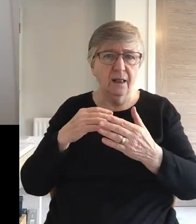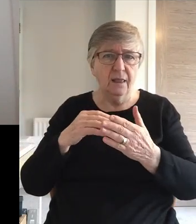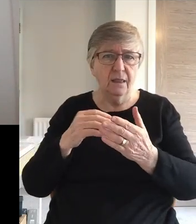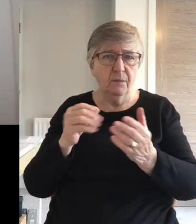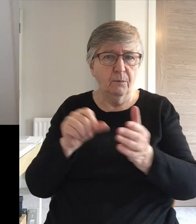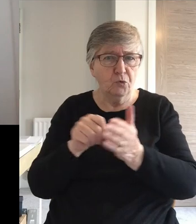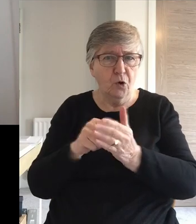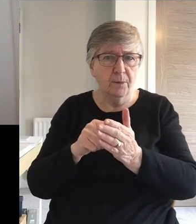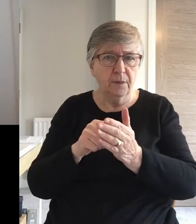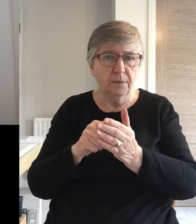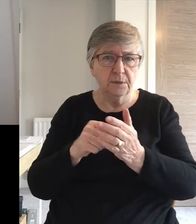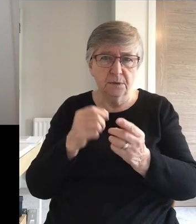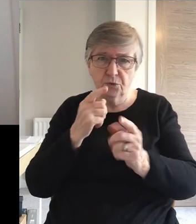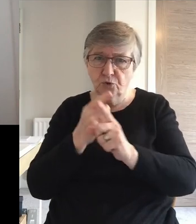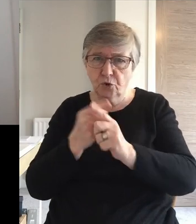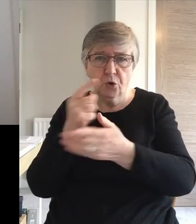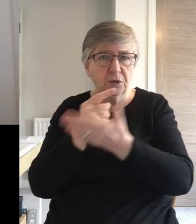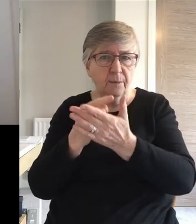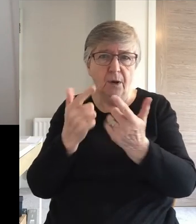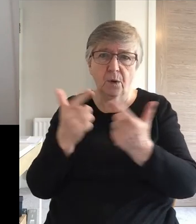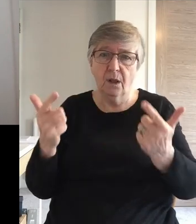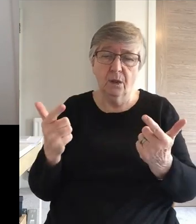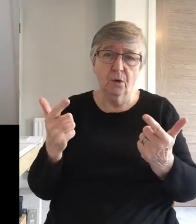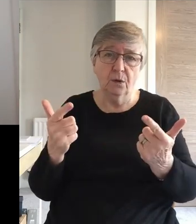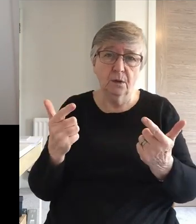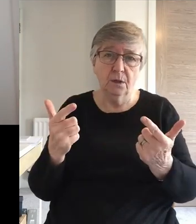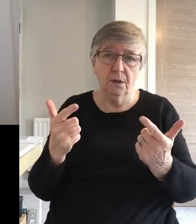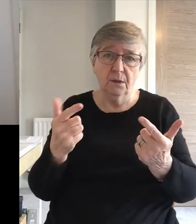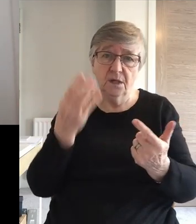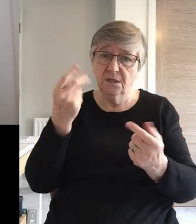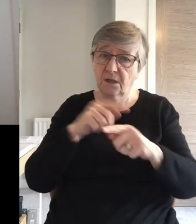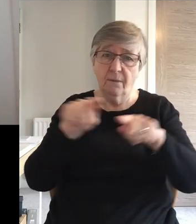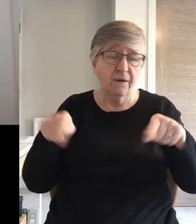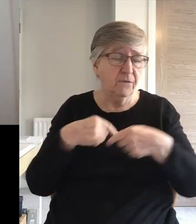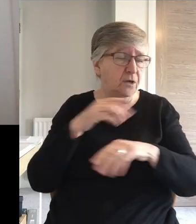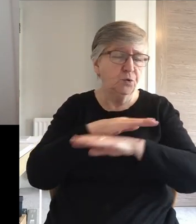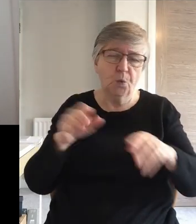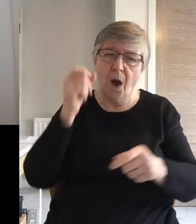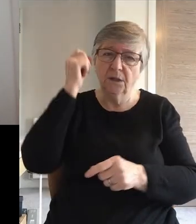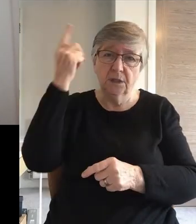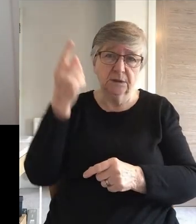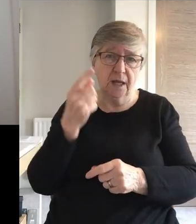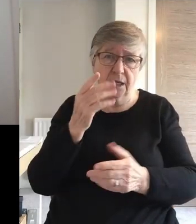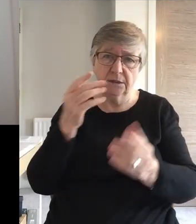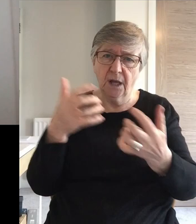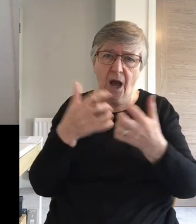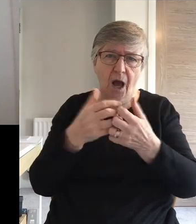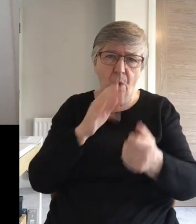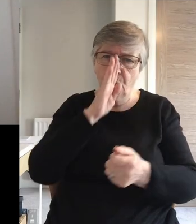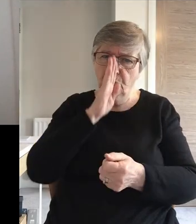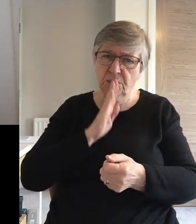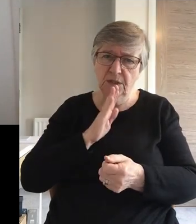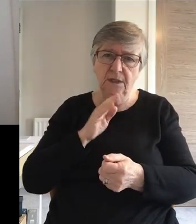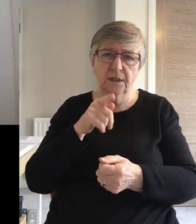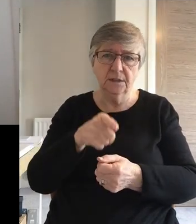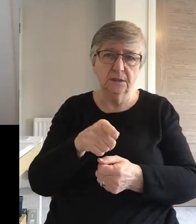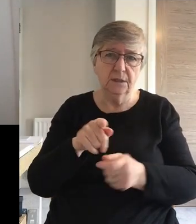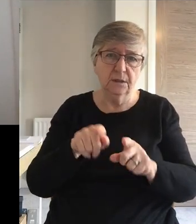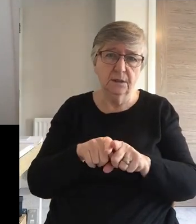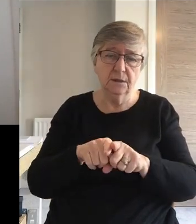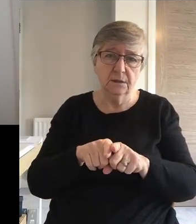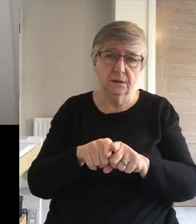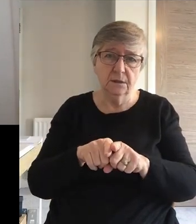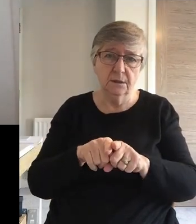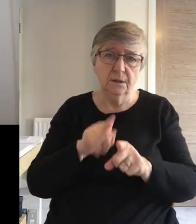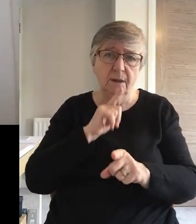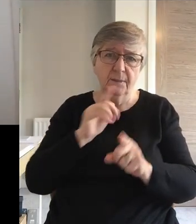often, but how severe these are, many of us will not comprehend. Be also with those who